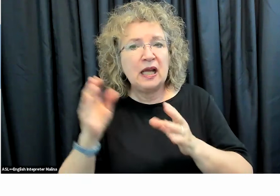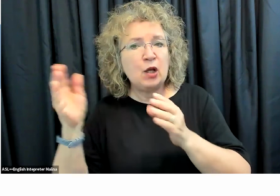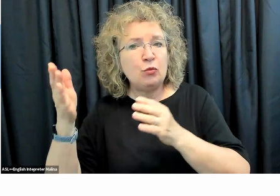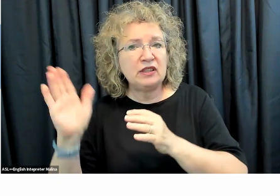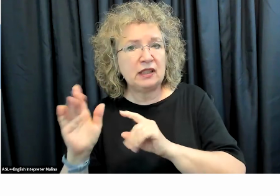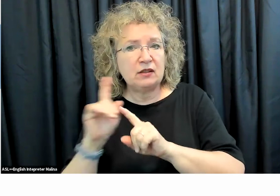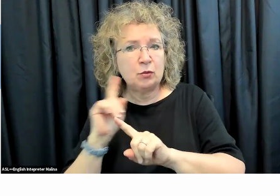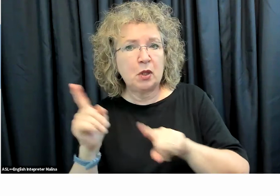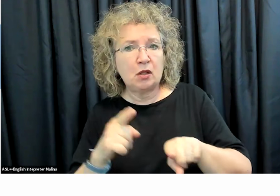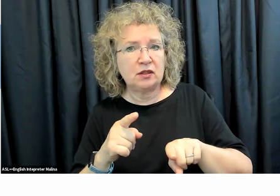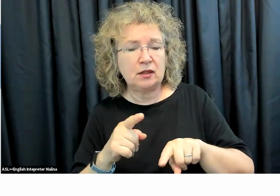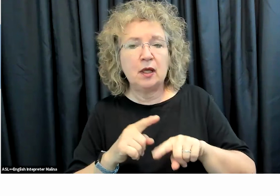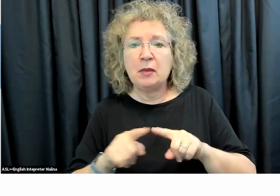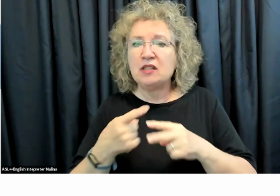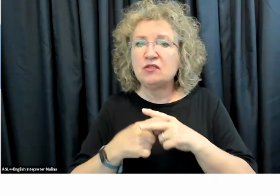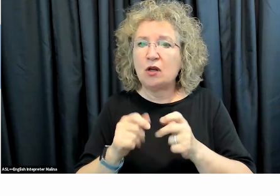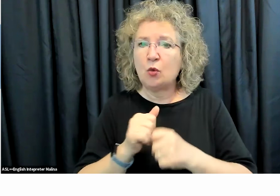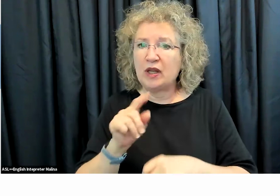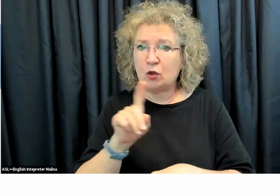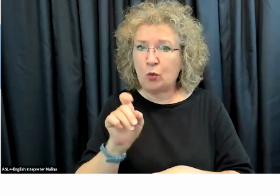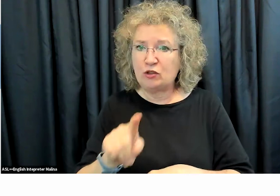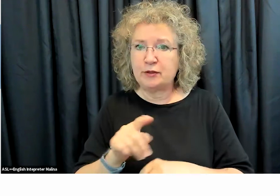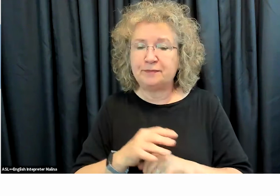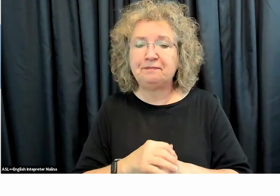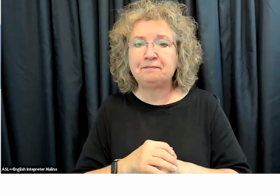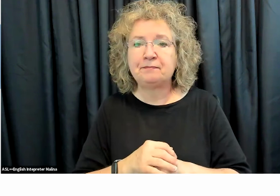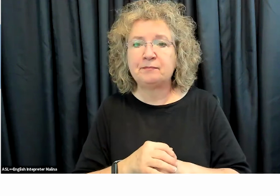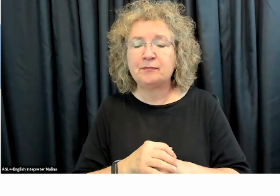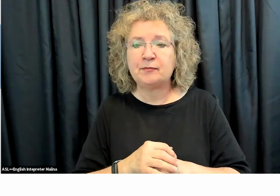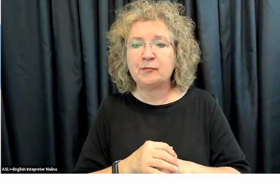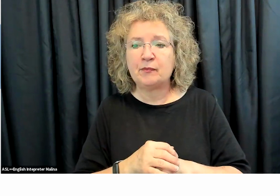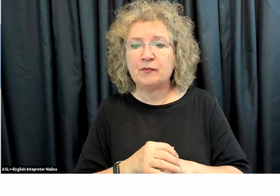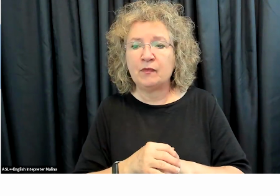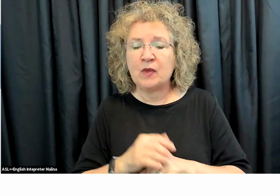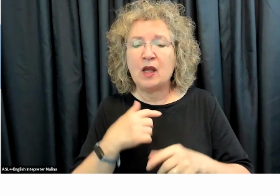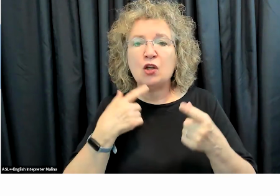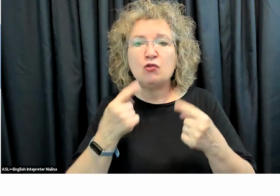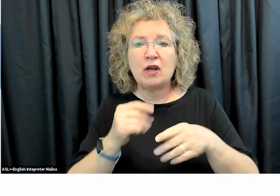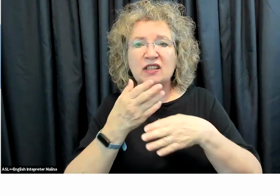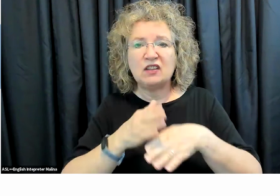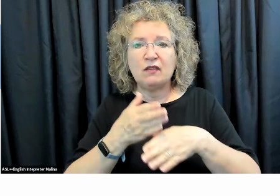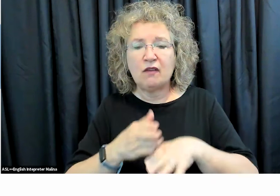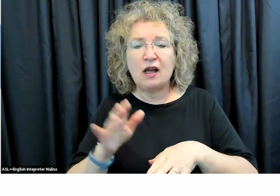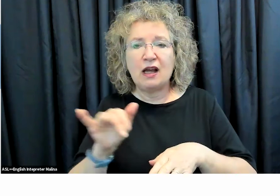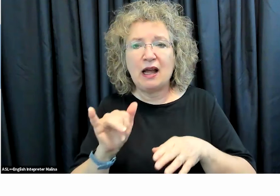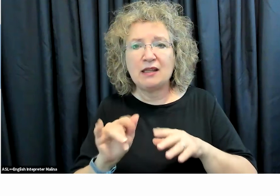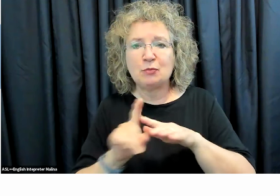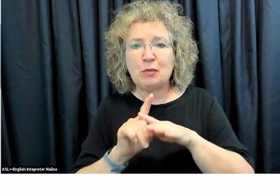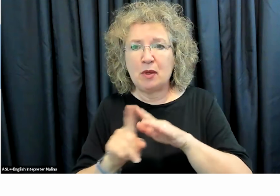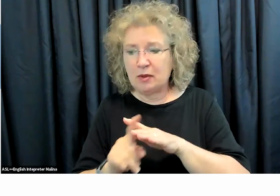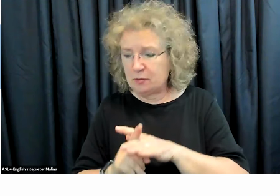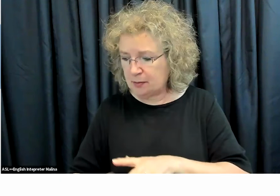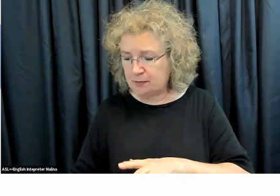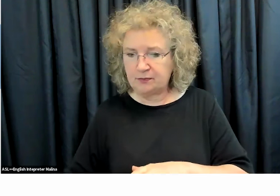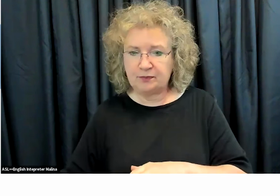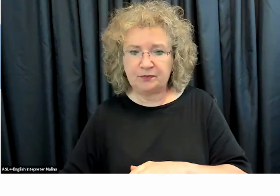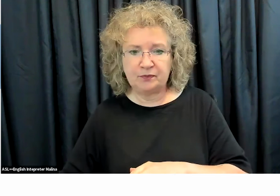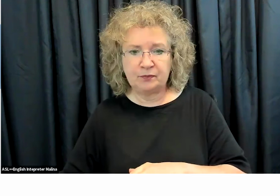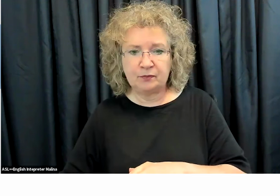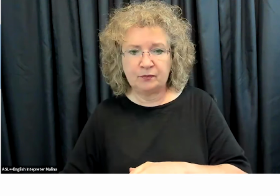answer, but I'm going to start with the questions. And I tried to divide them out by as they came up during